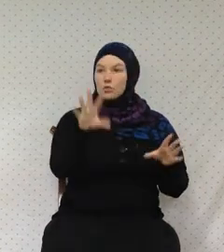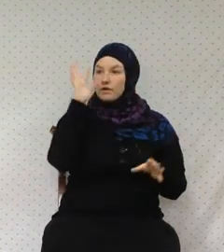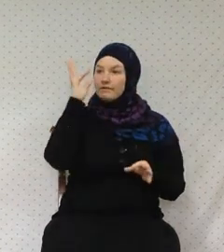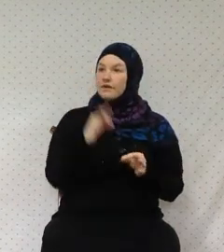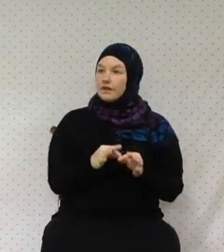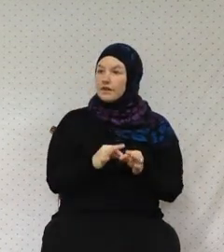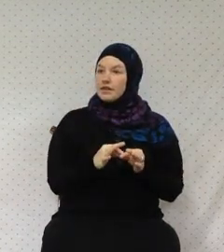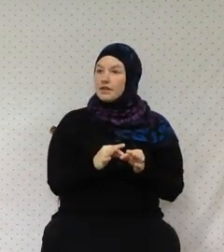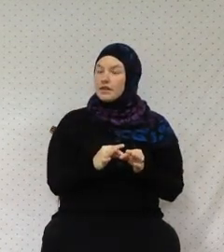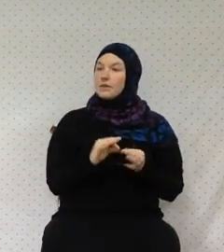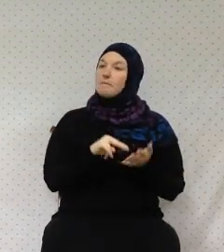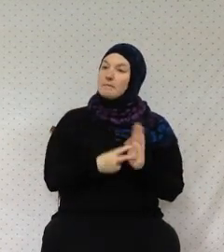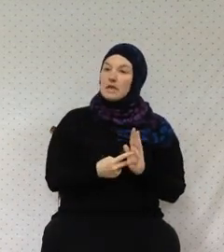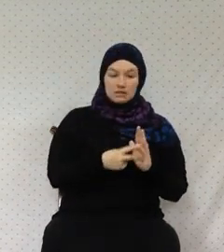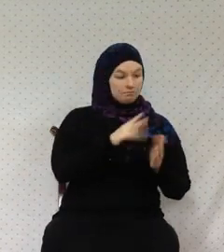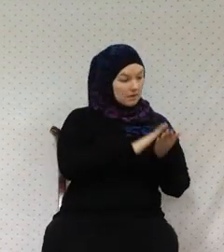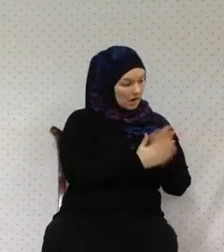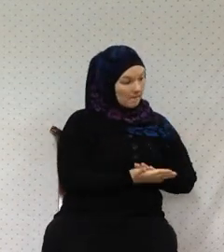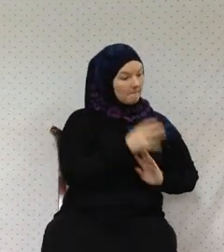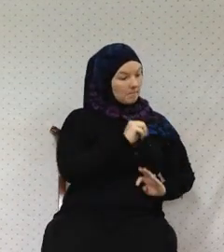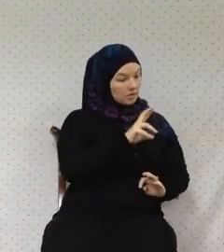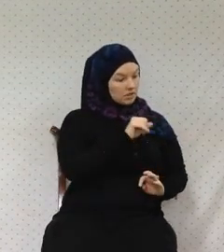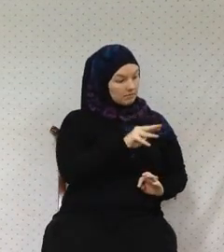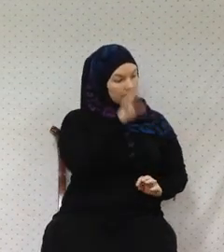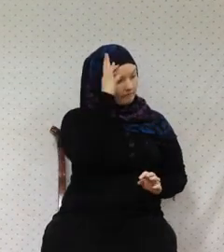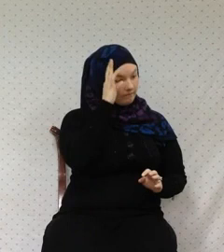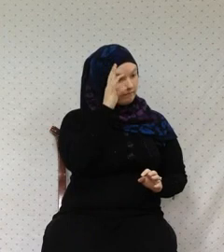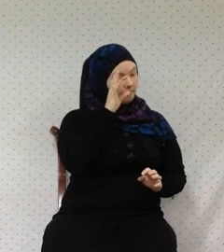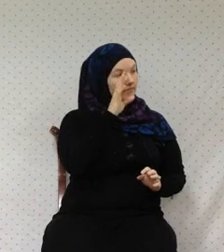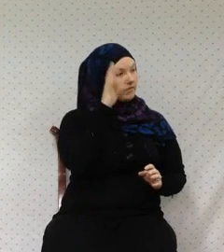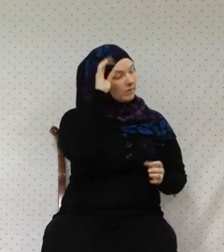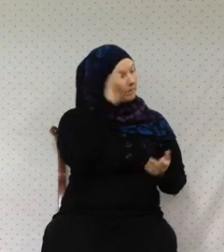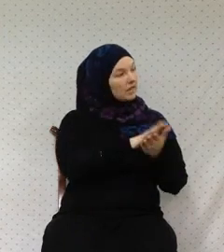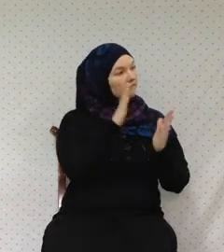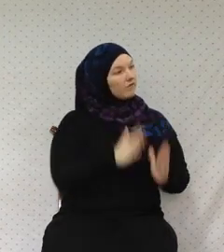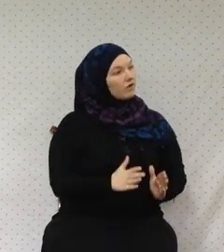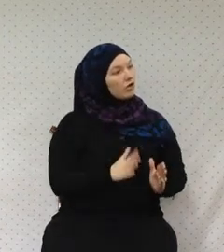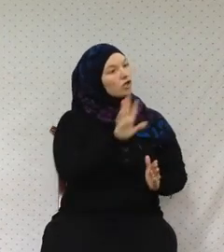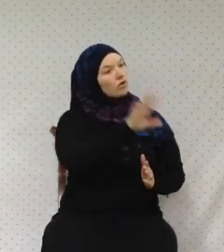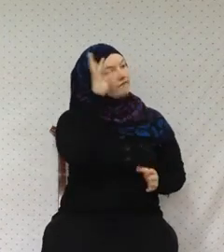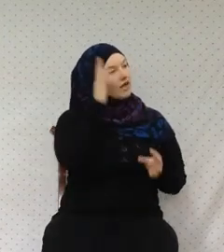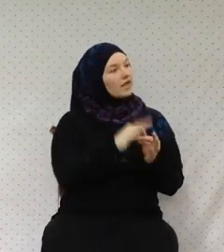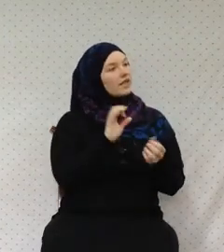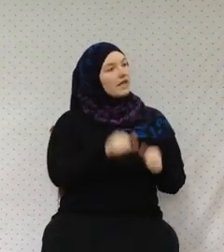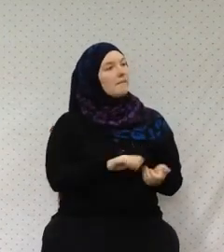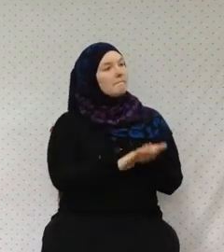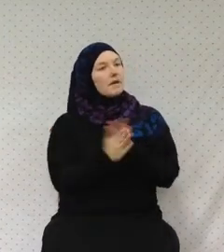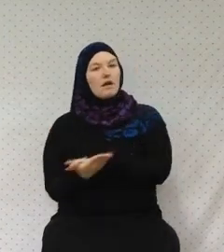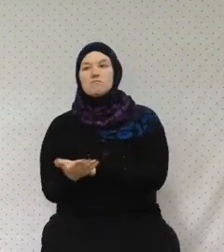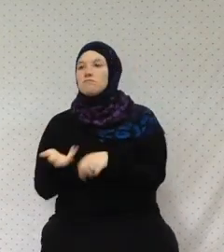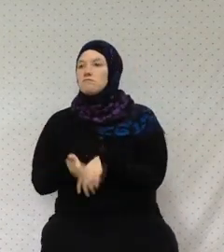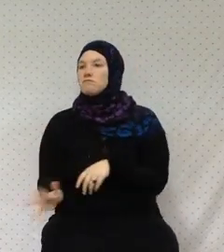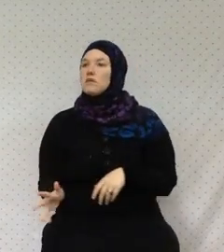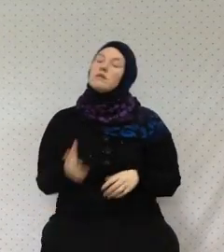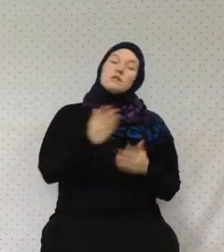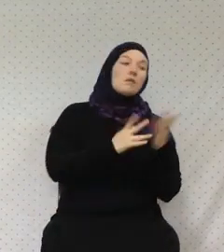your faith, which means after you believe, your faith becomes useless. So a Muslim who says,